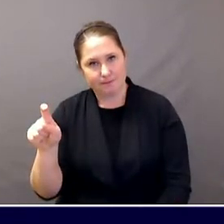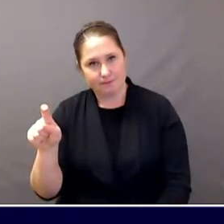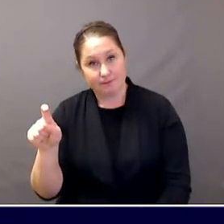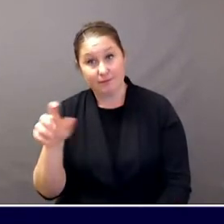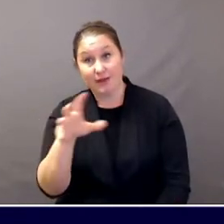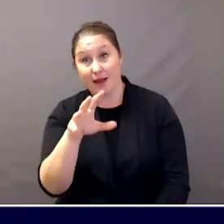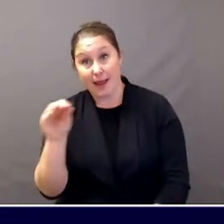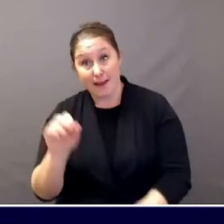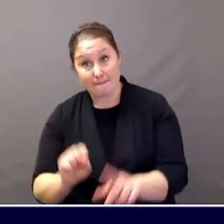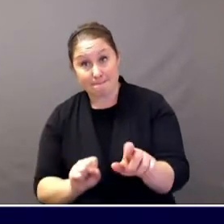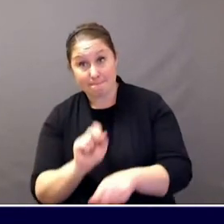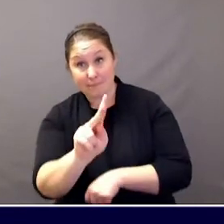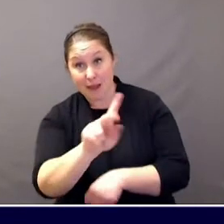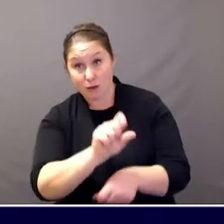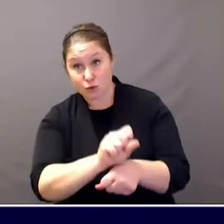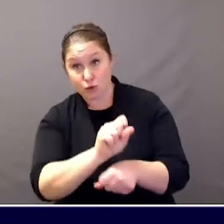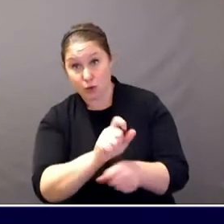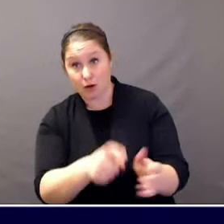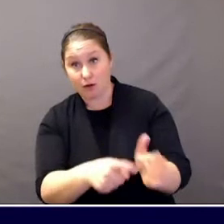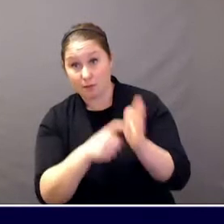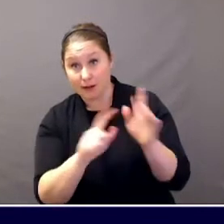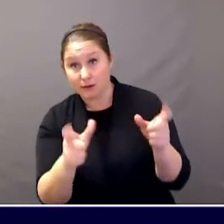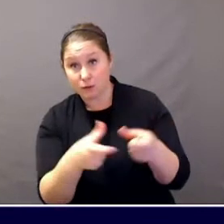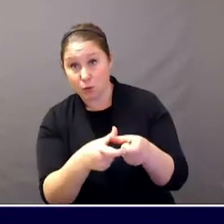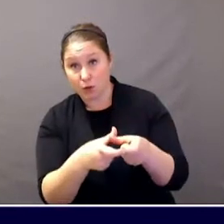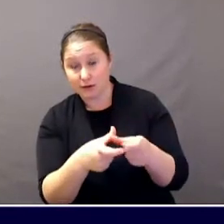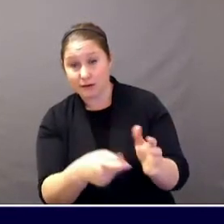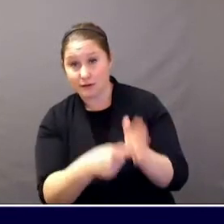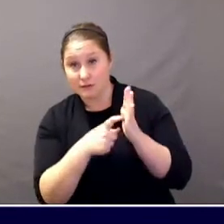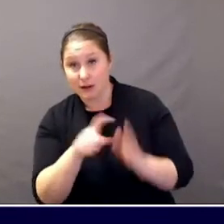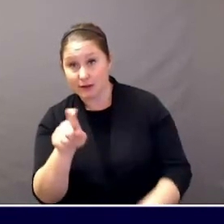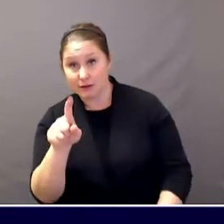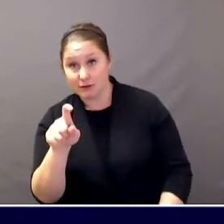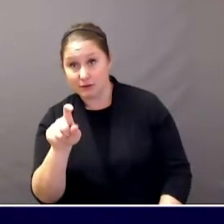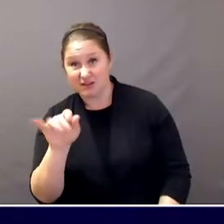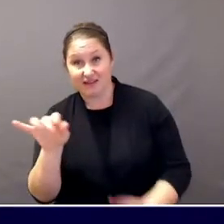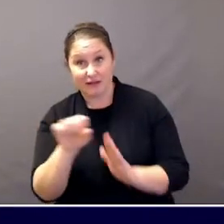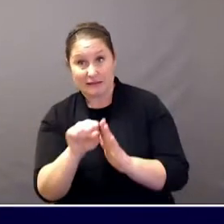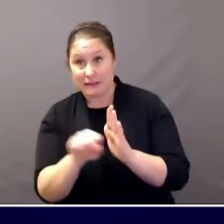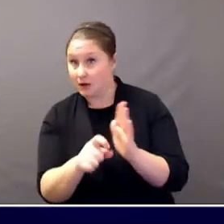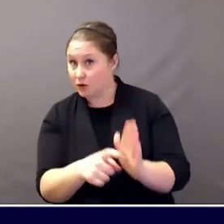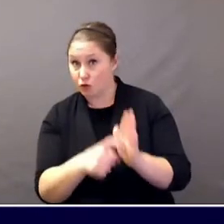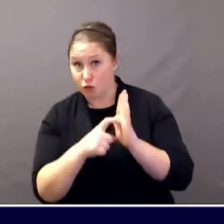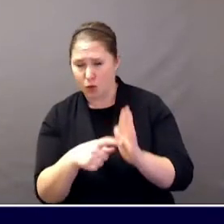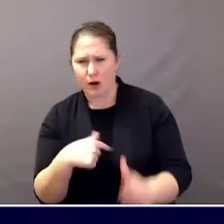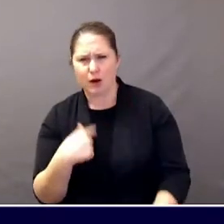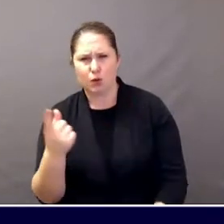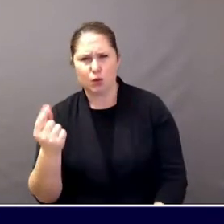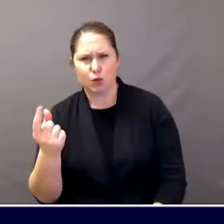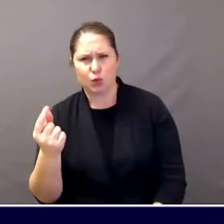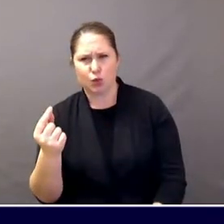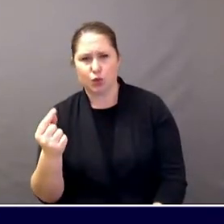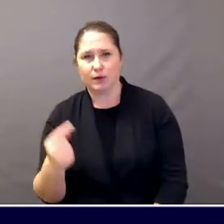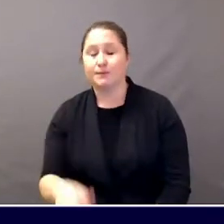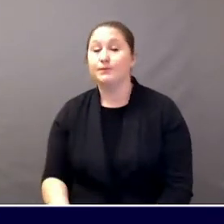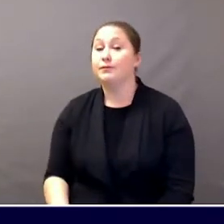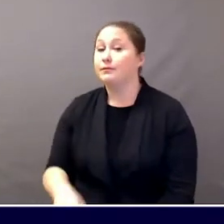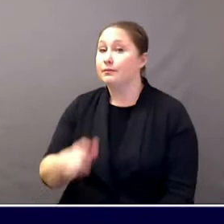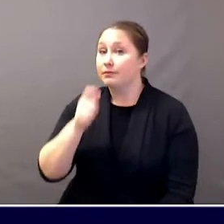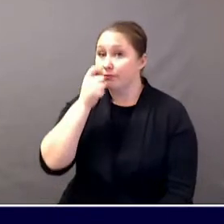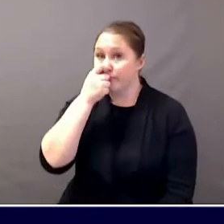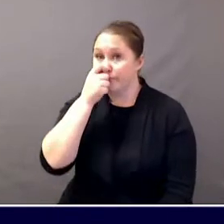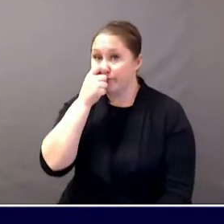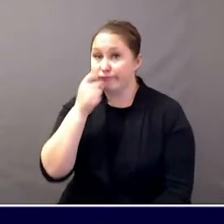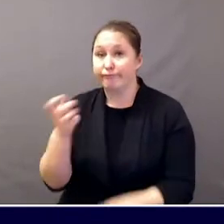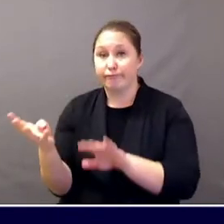work, even if the state doesn't require it. So Amy, this is someone who had confirmed COVID and has now been